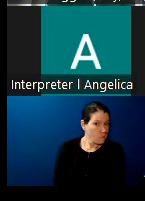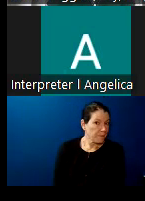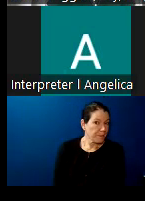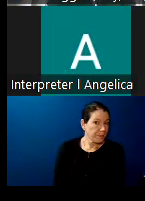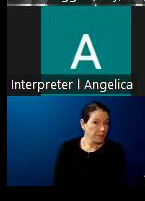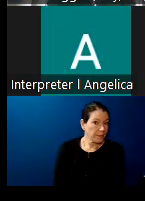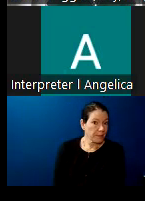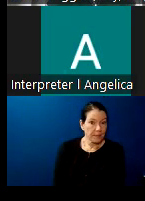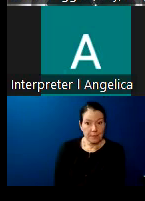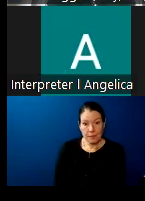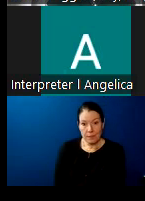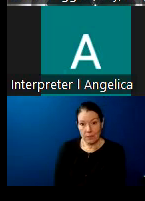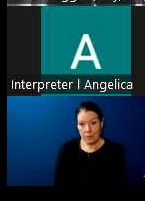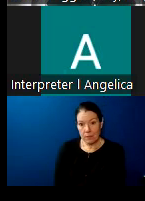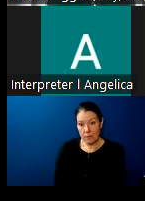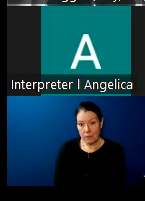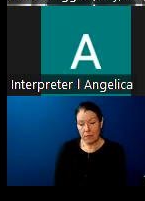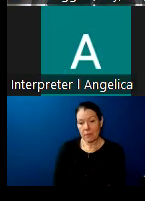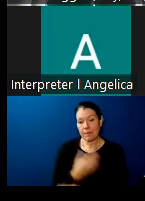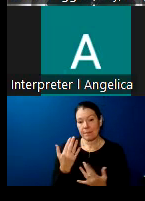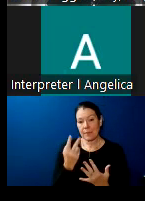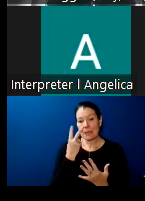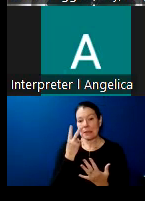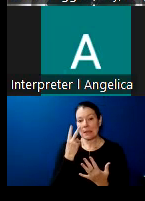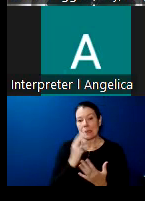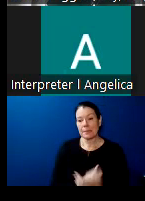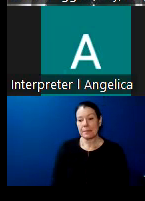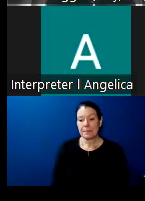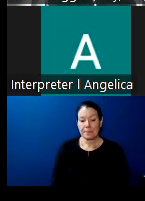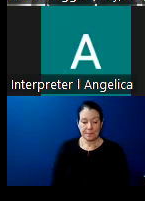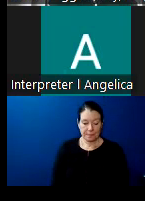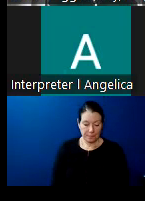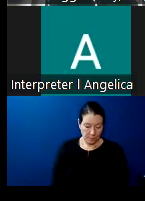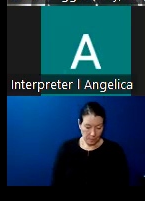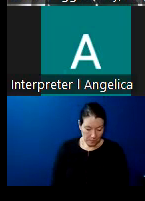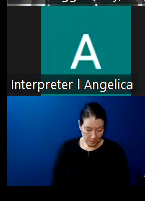And I'll give you all just a moment before we move on to the next section.